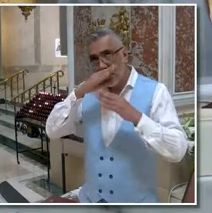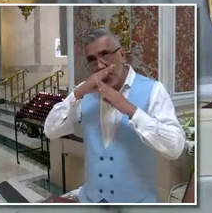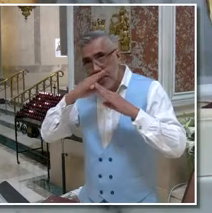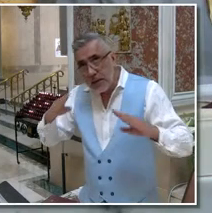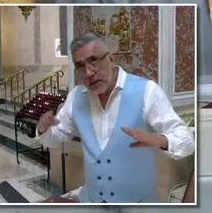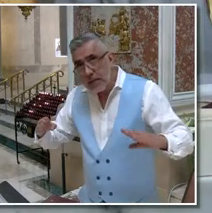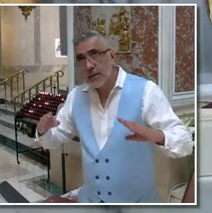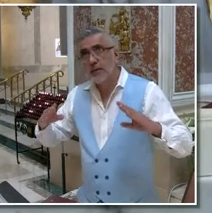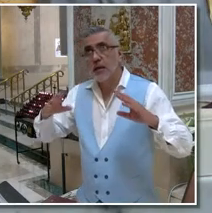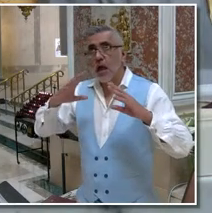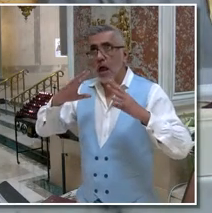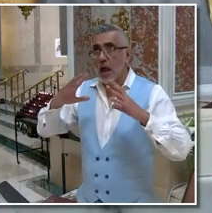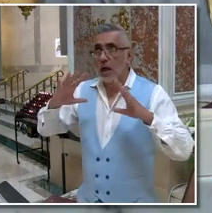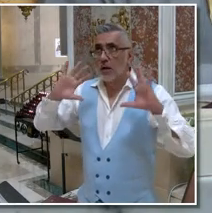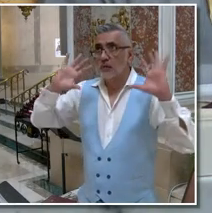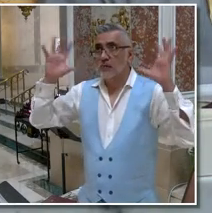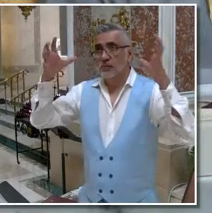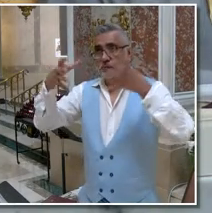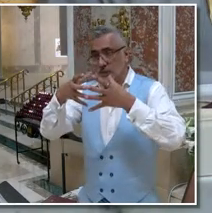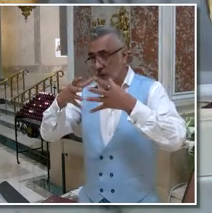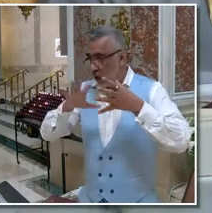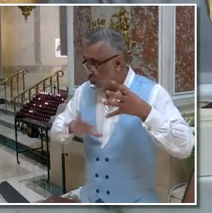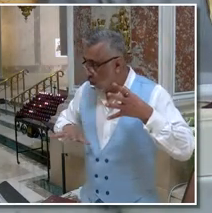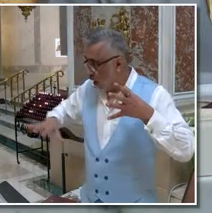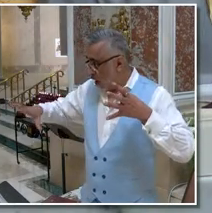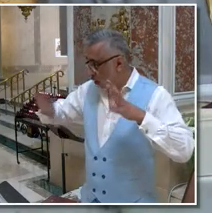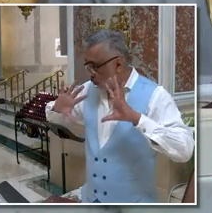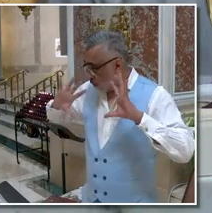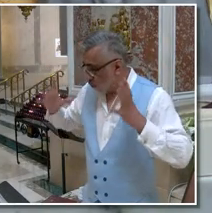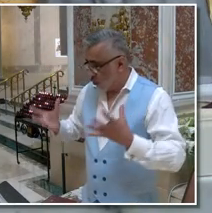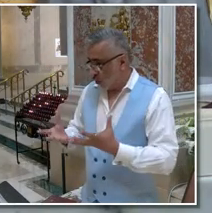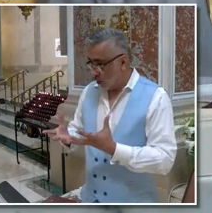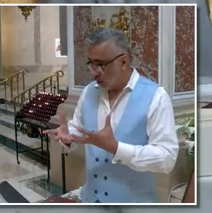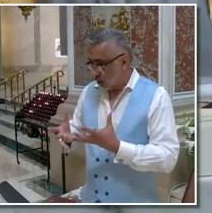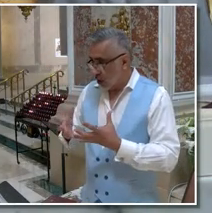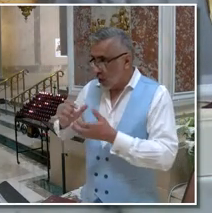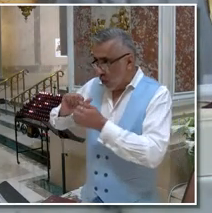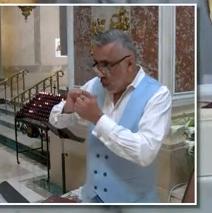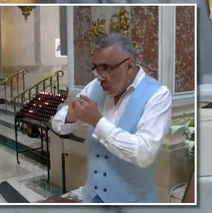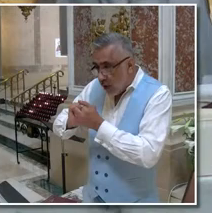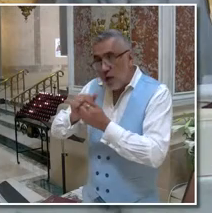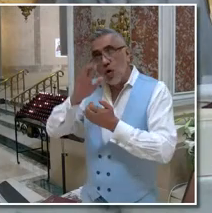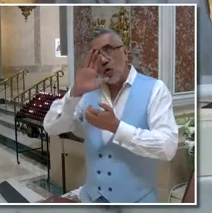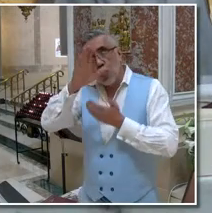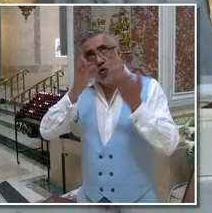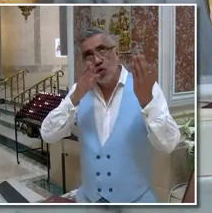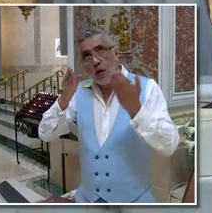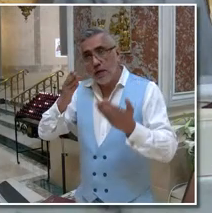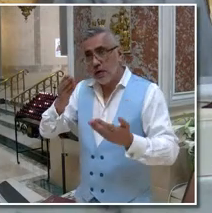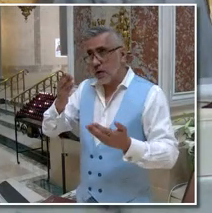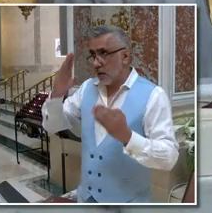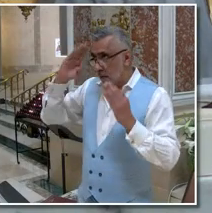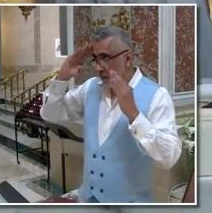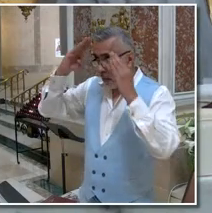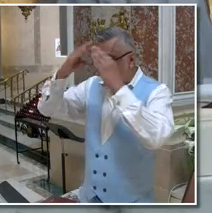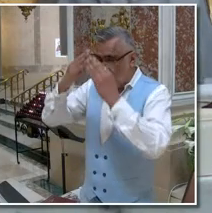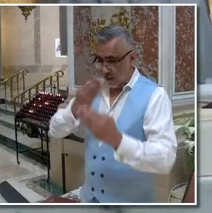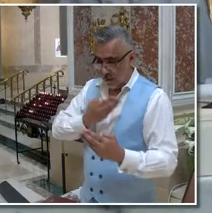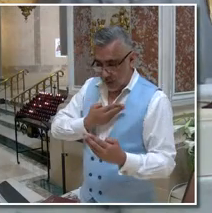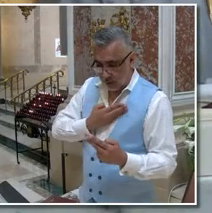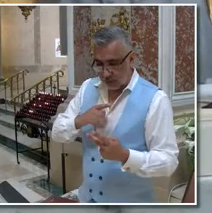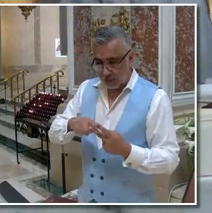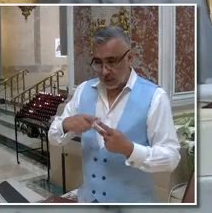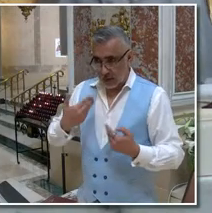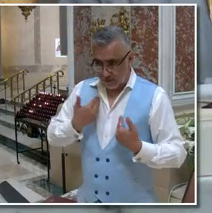to guard, unite, and govern her throughout the whole world, together with your servant Francis, our Pope, and